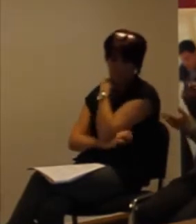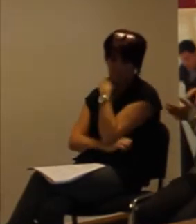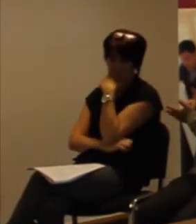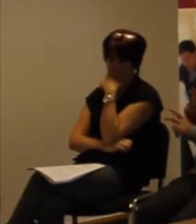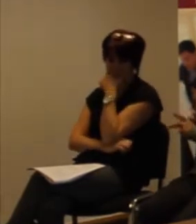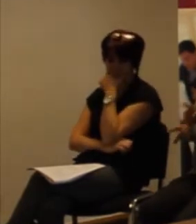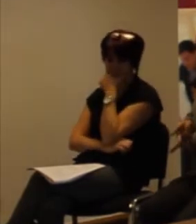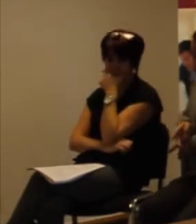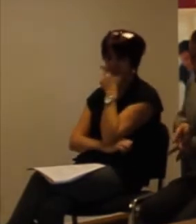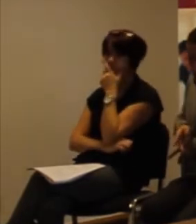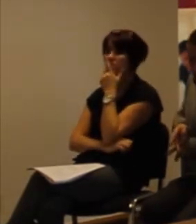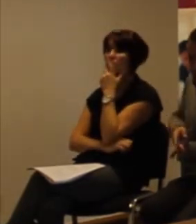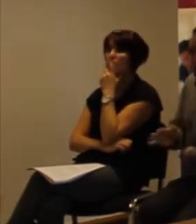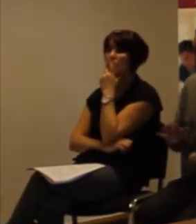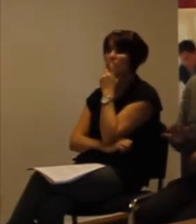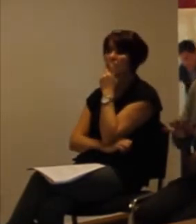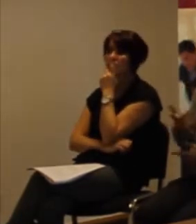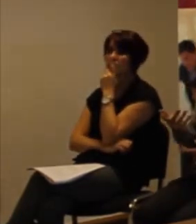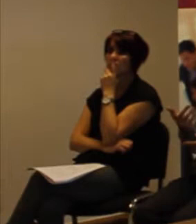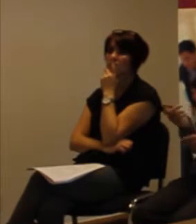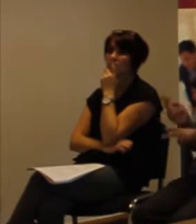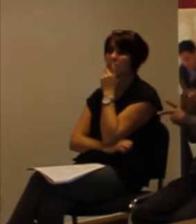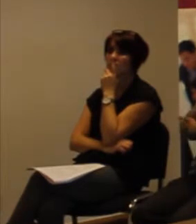necessarily, staring at them, but